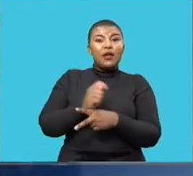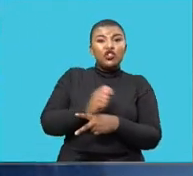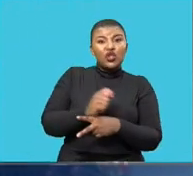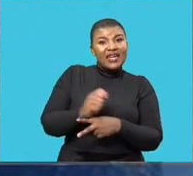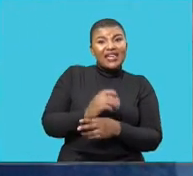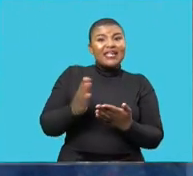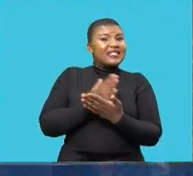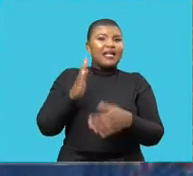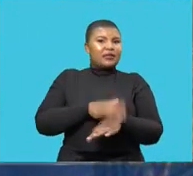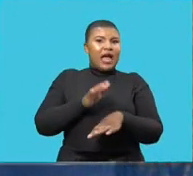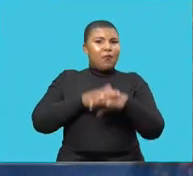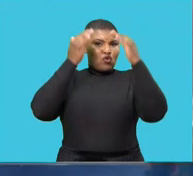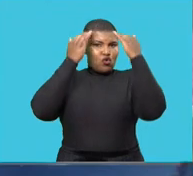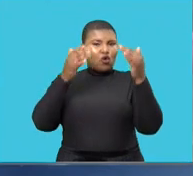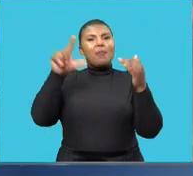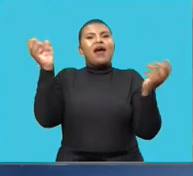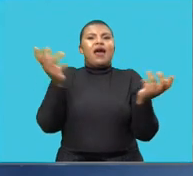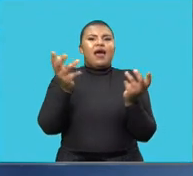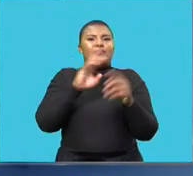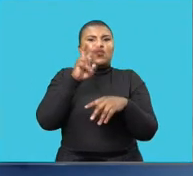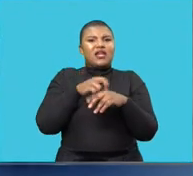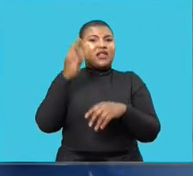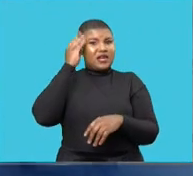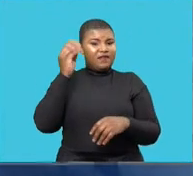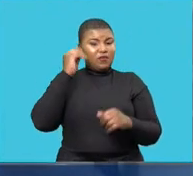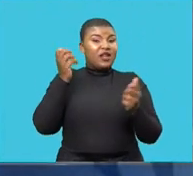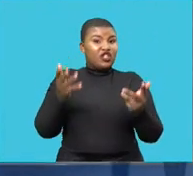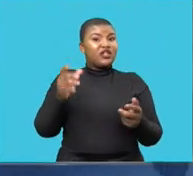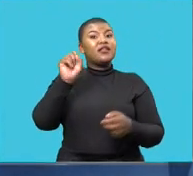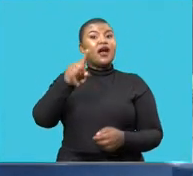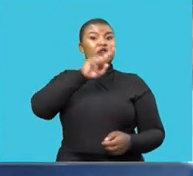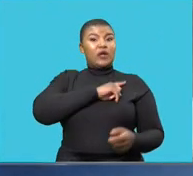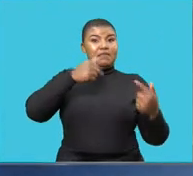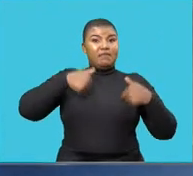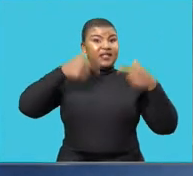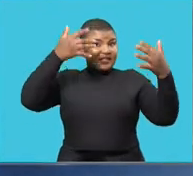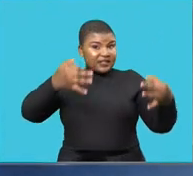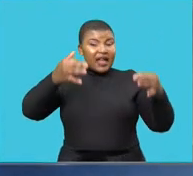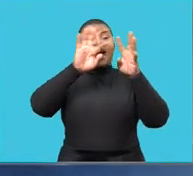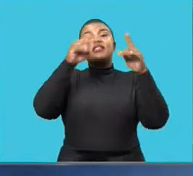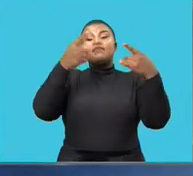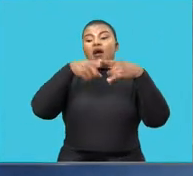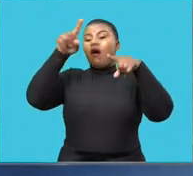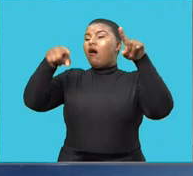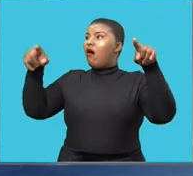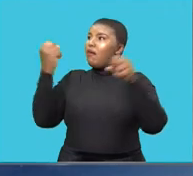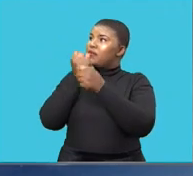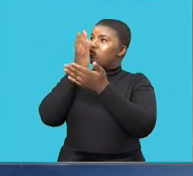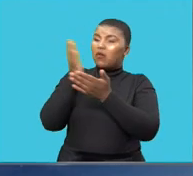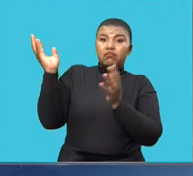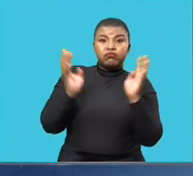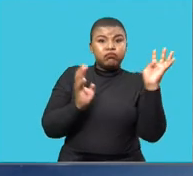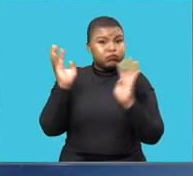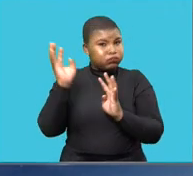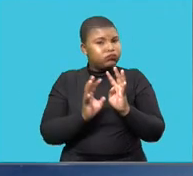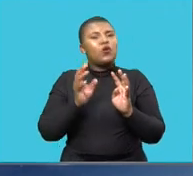go when they need those information. So the reason why I brought most departments was for them to access